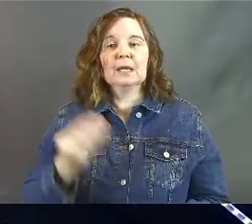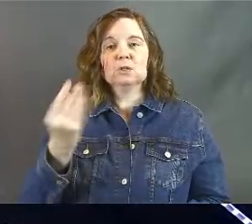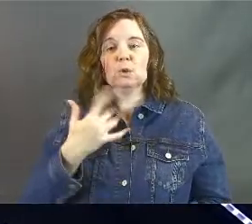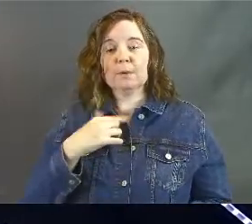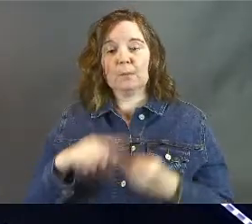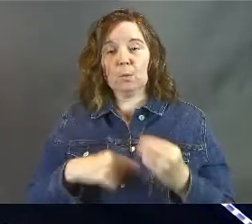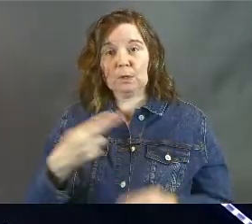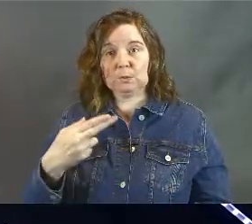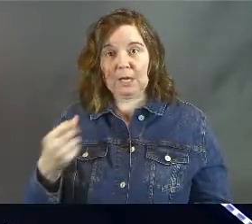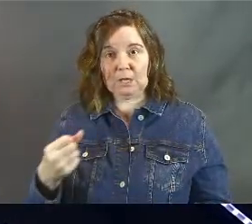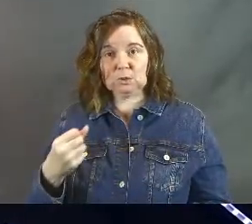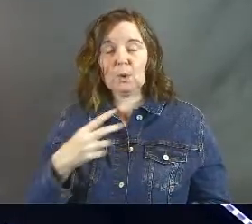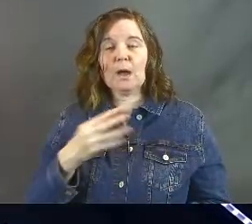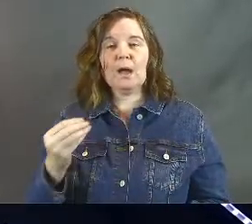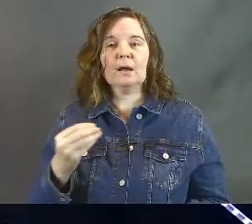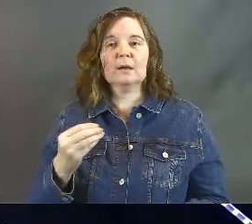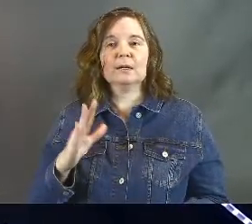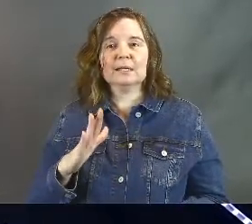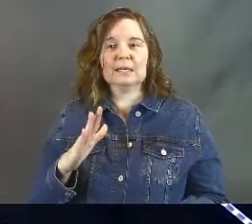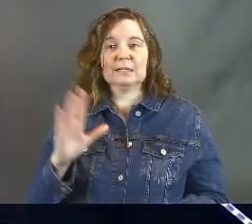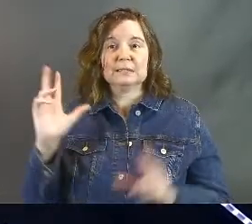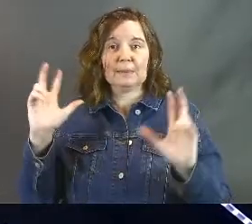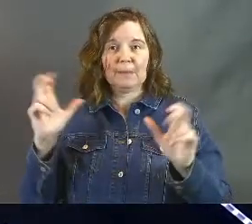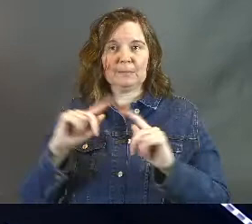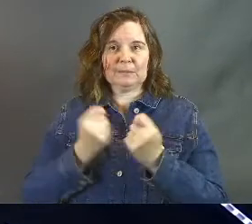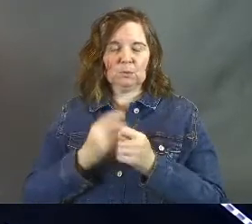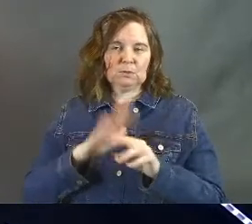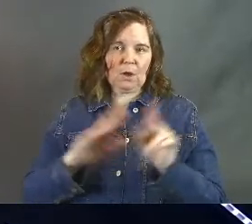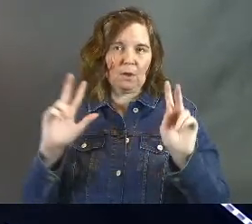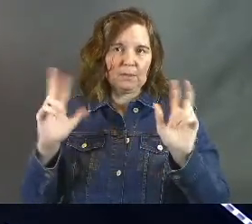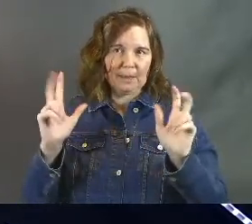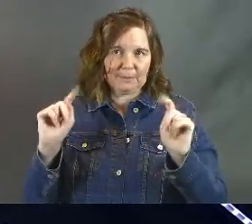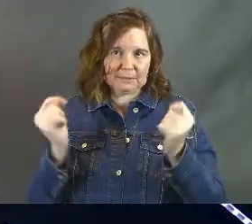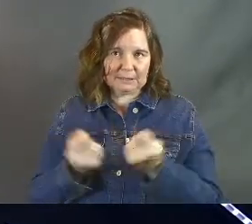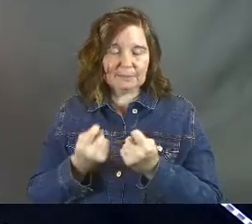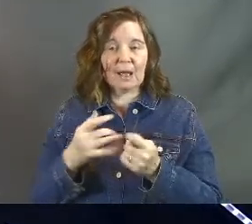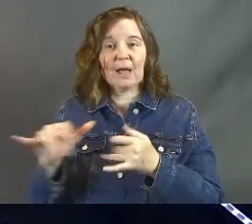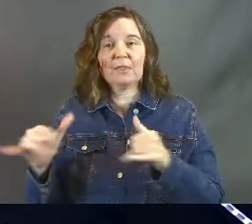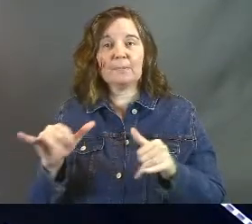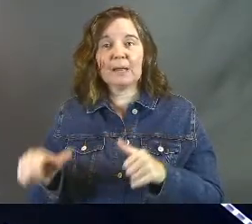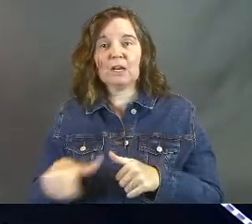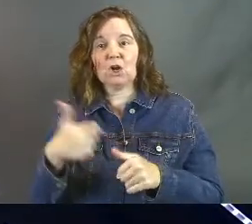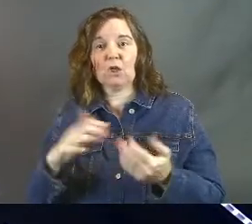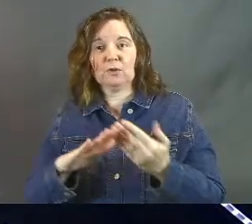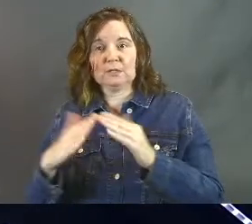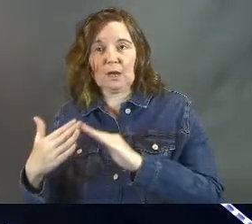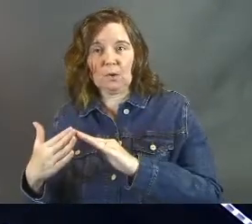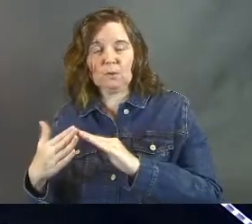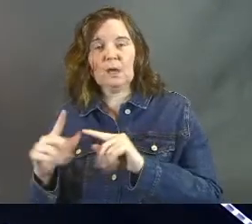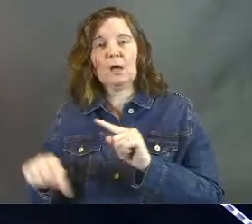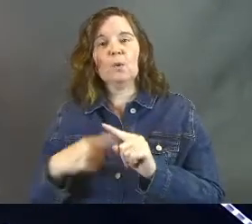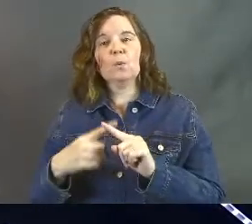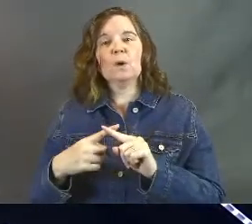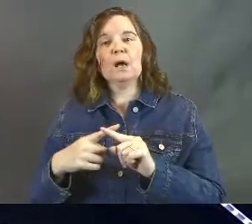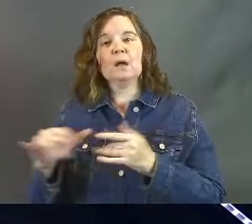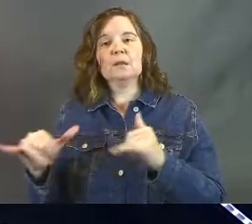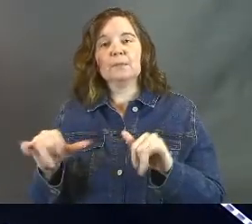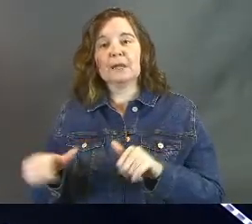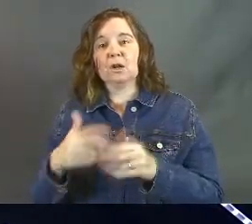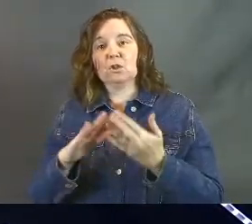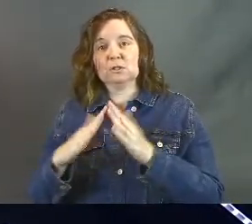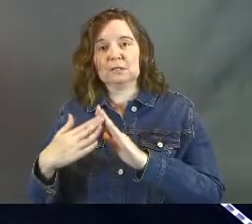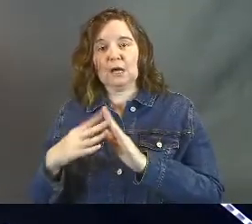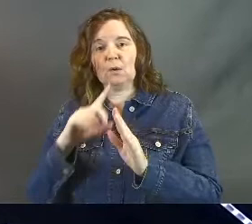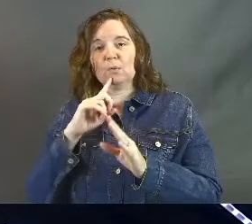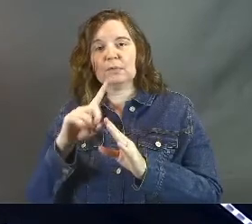told me about when he was in high school and his basketball team, he was on the basketball team, and they played another town. And when they played another